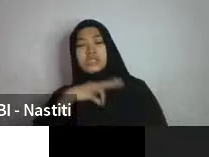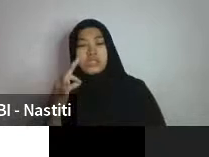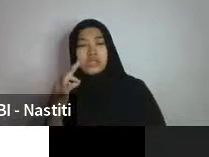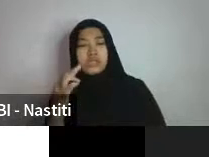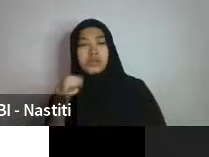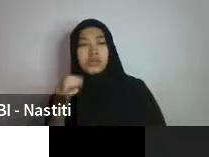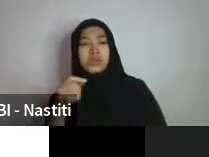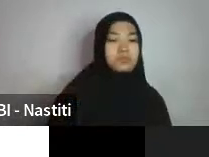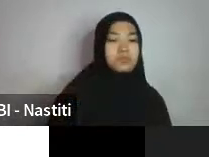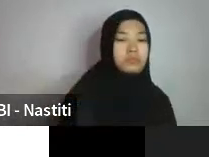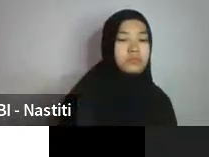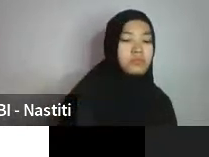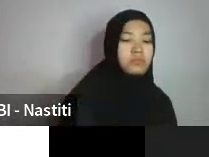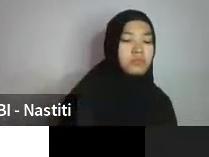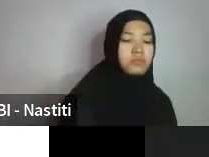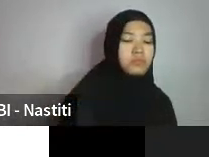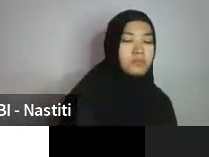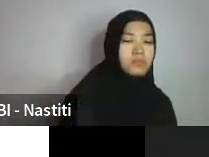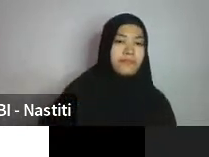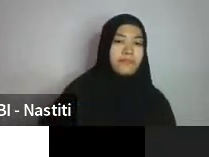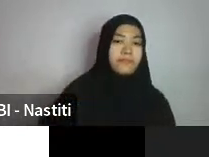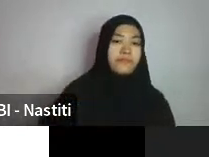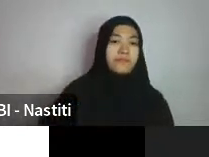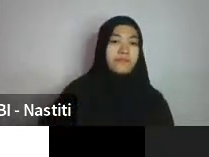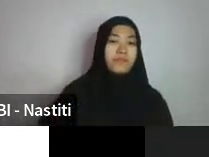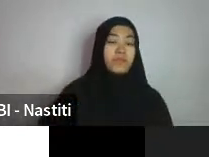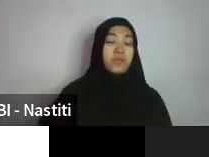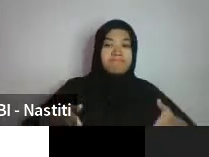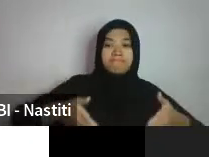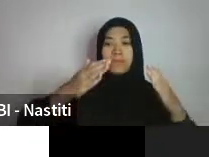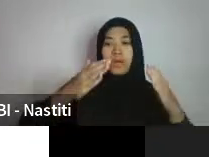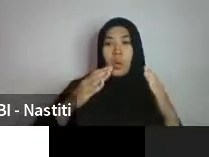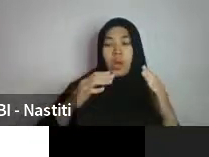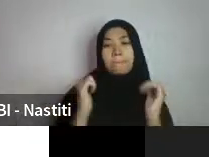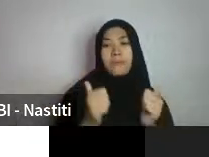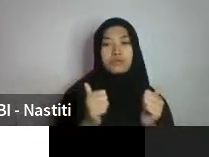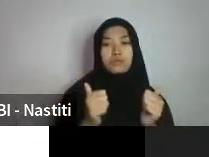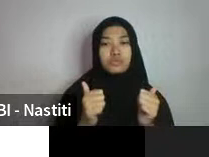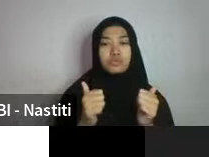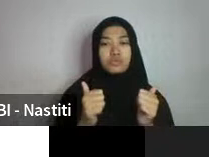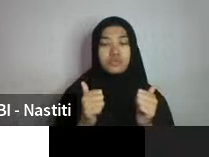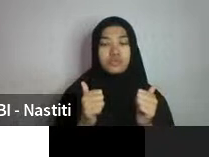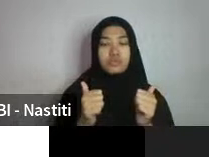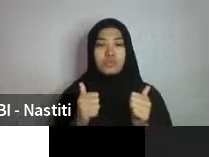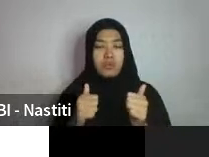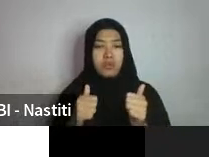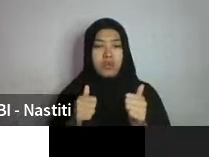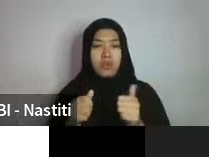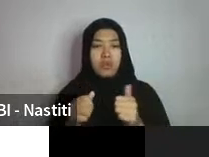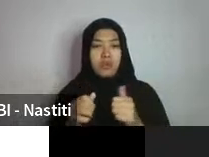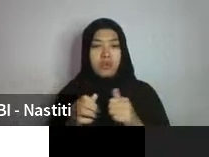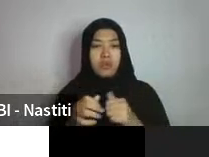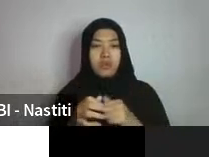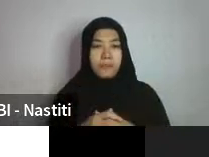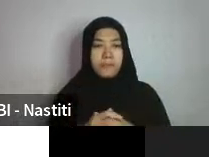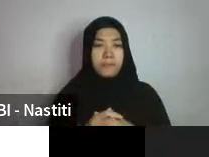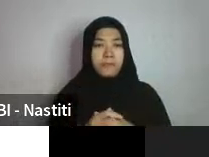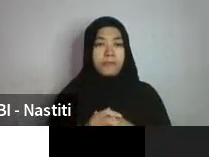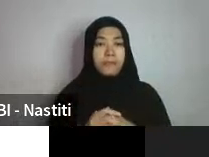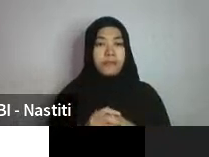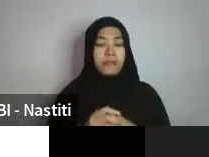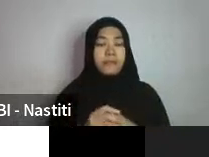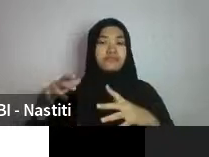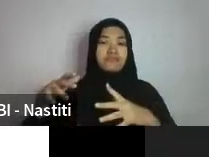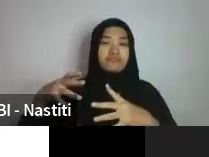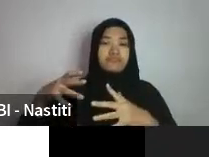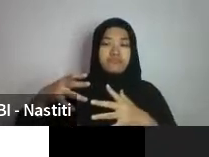and recovery. There were beautiful buildings in rural areas. At this time, there were no medications for mental illness at all. So that